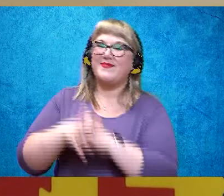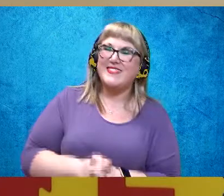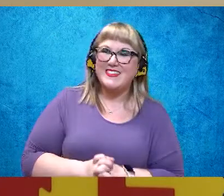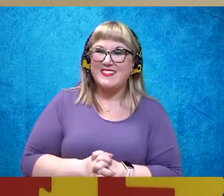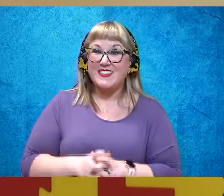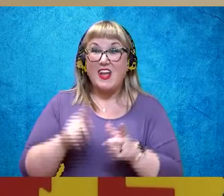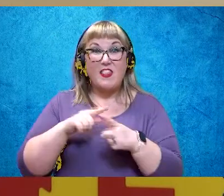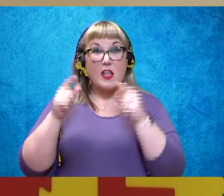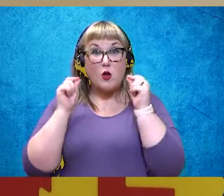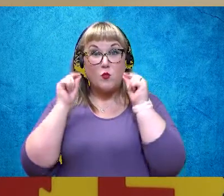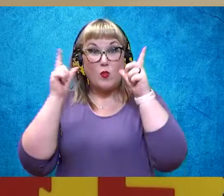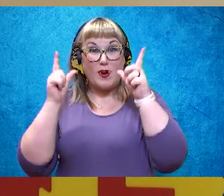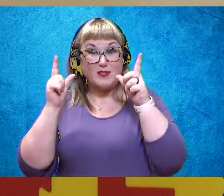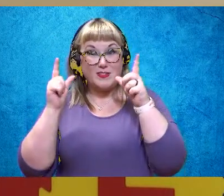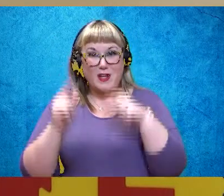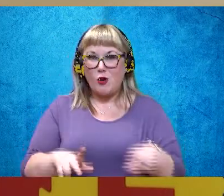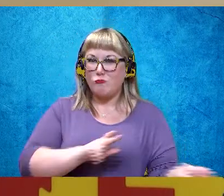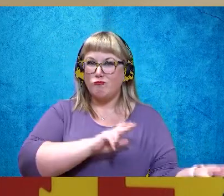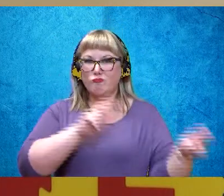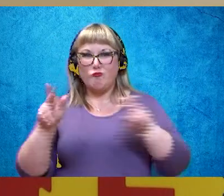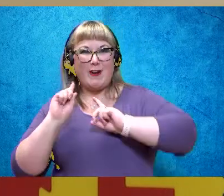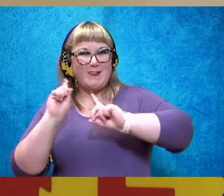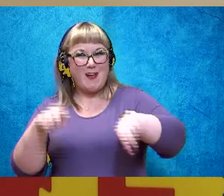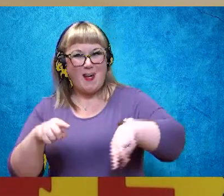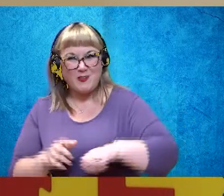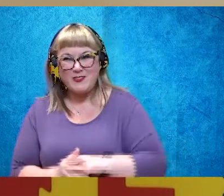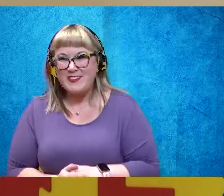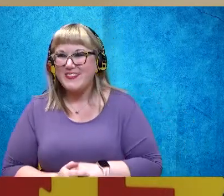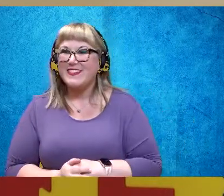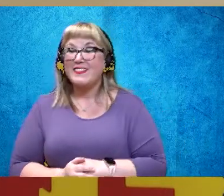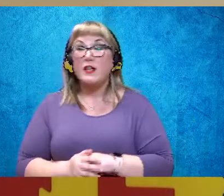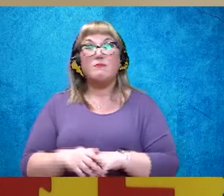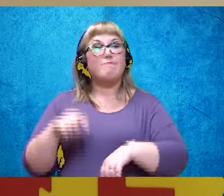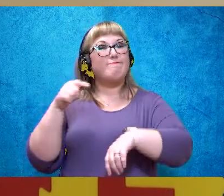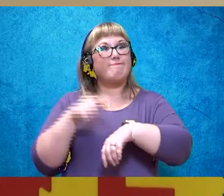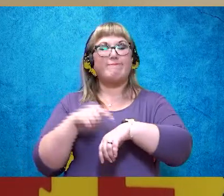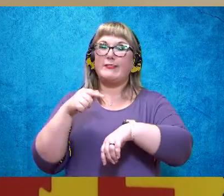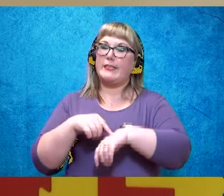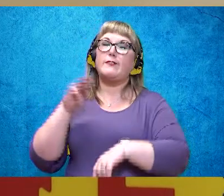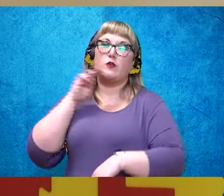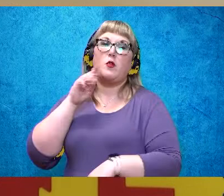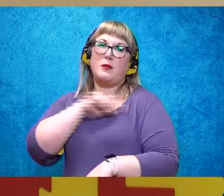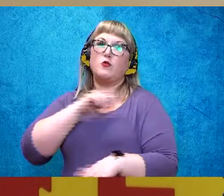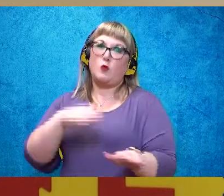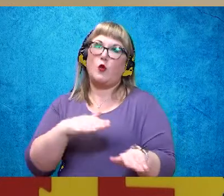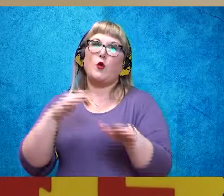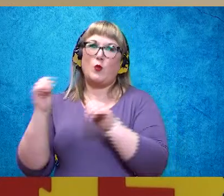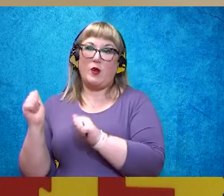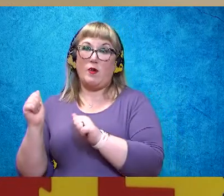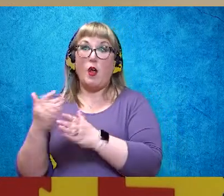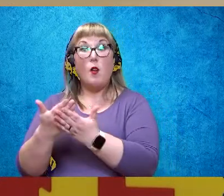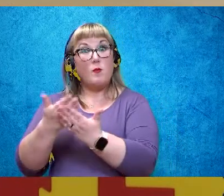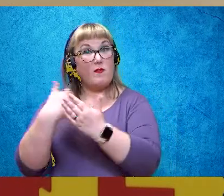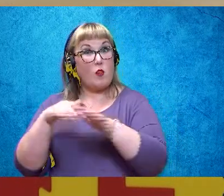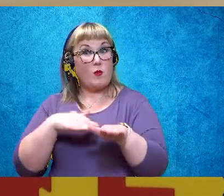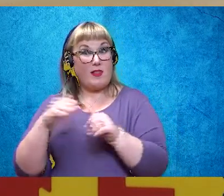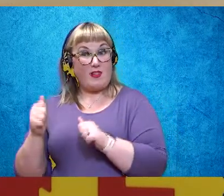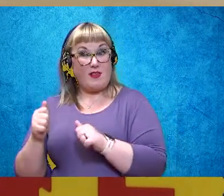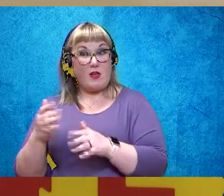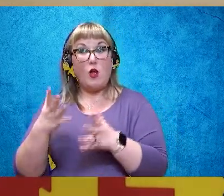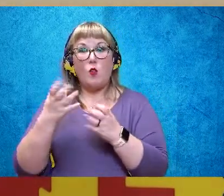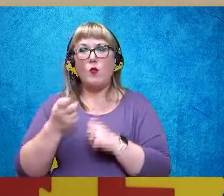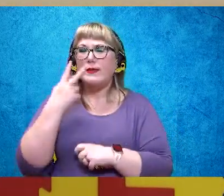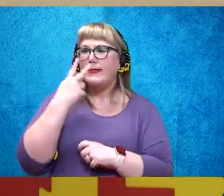And then he wakes up and he's ready to go. And friends, it's time for Miss Garoni to go. Before we do, I want to